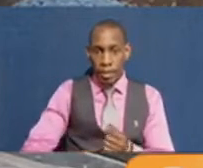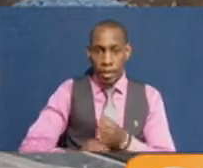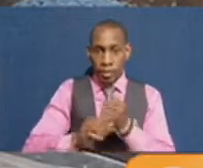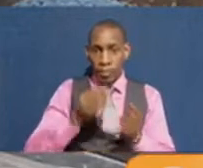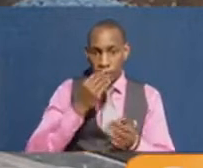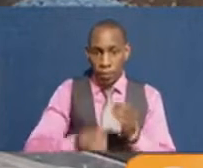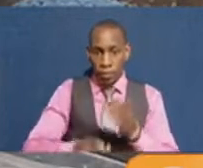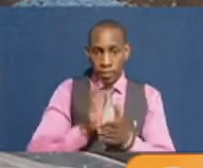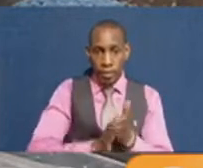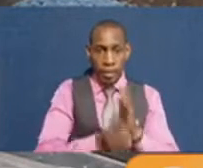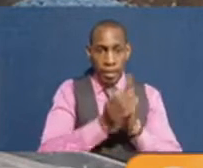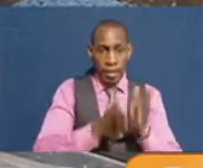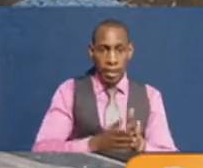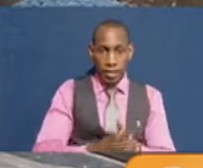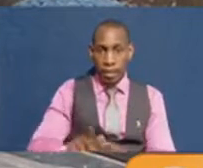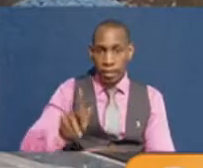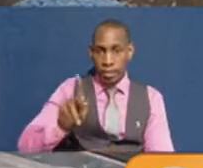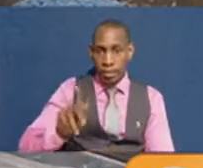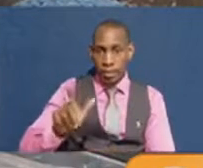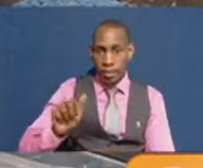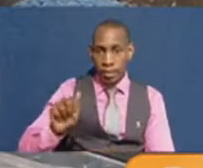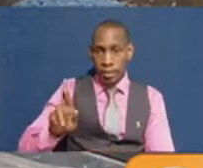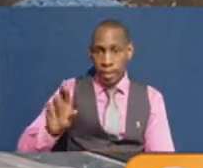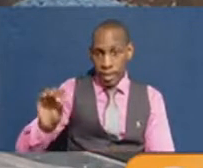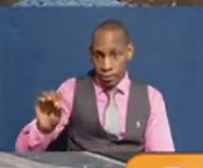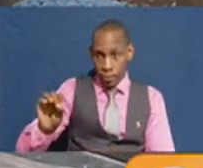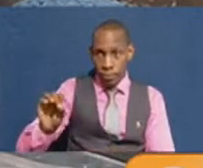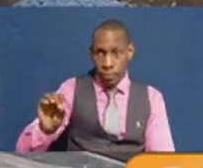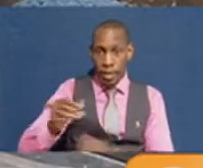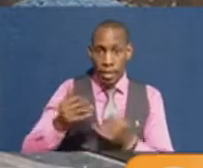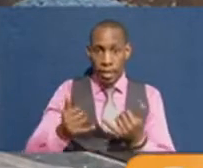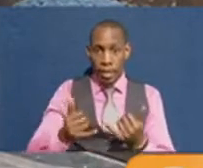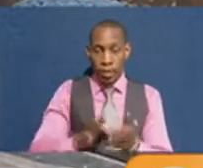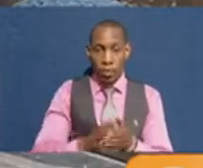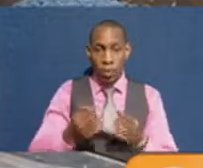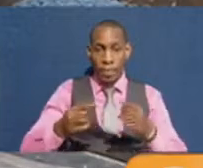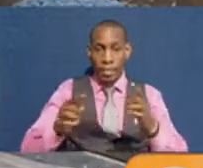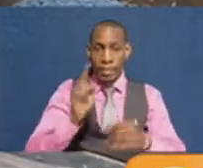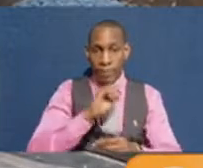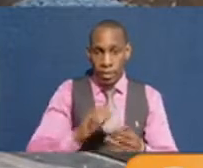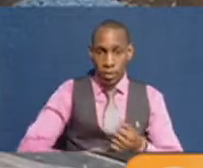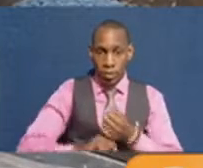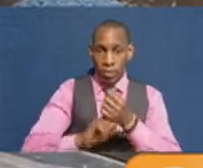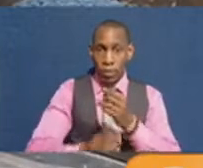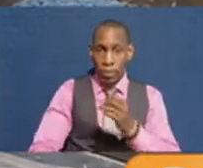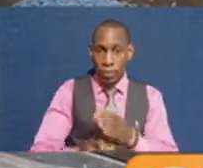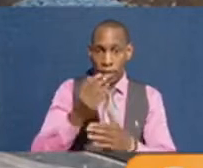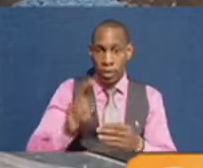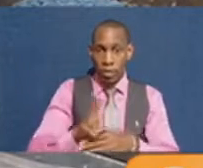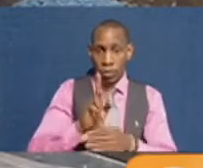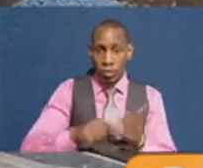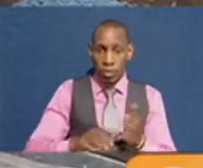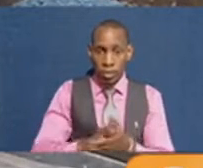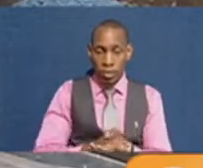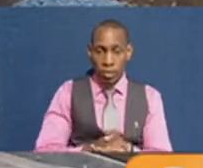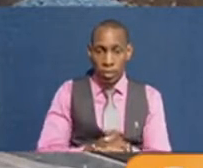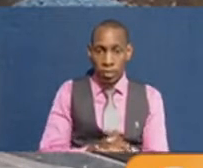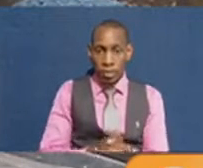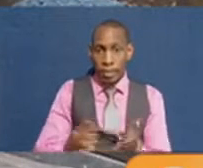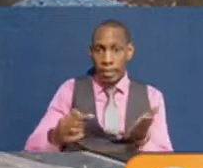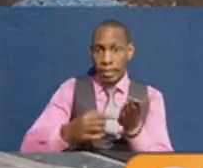Kenya Agriculture and Livestock Research Organization, KALRO, have made a breakthrough to boost its production using the gene